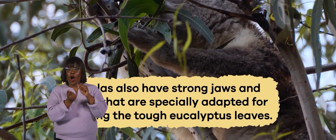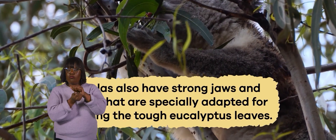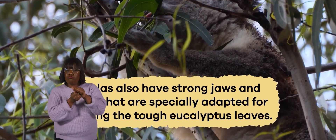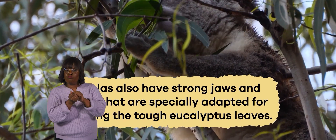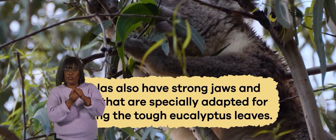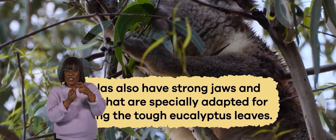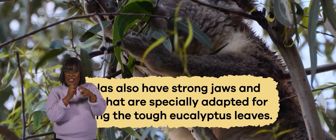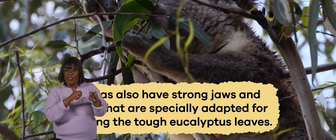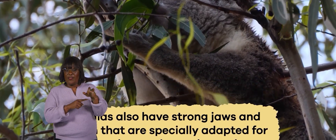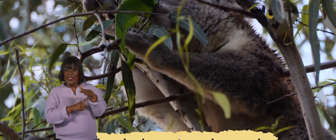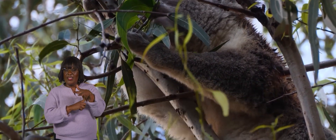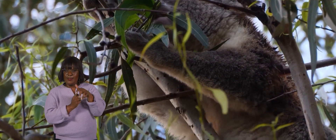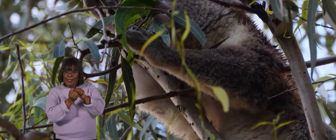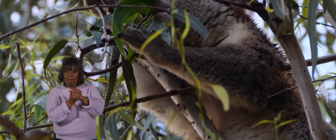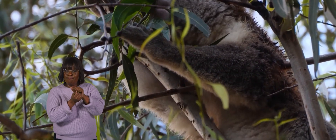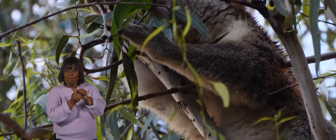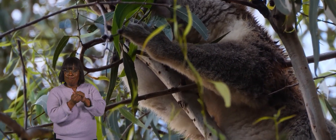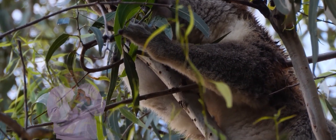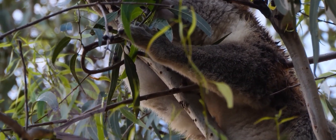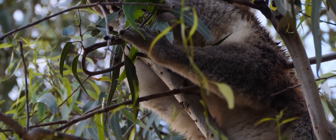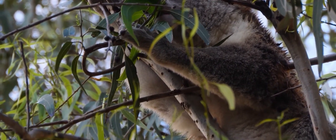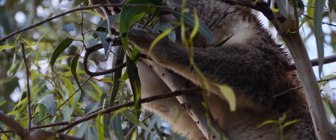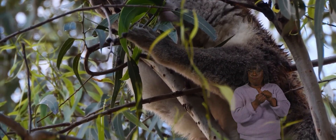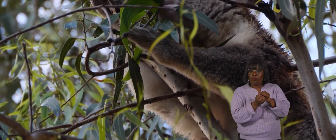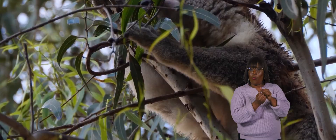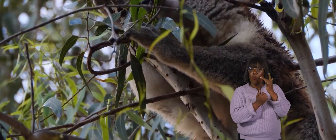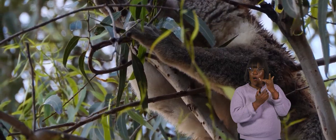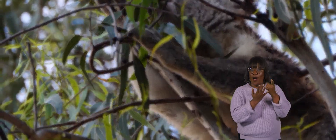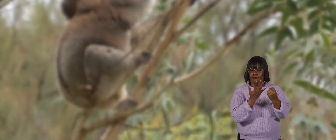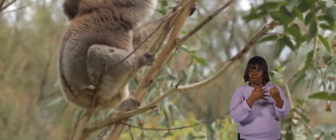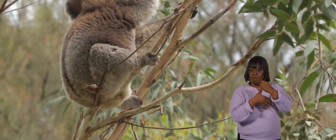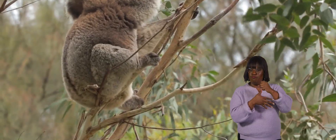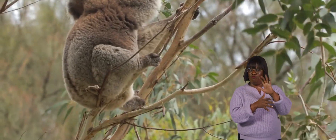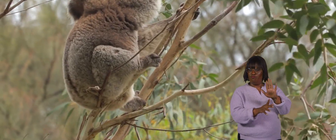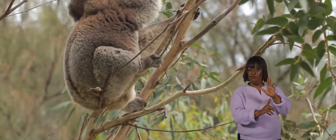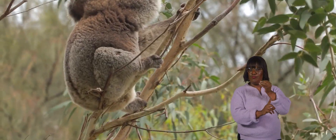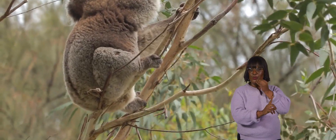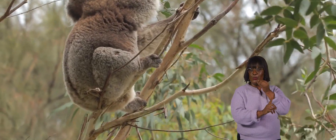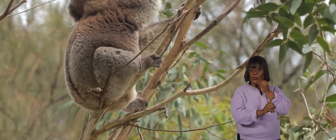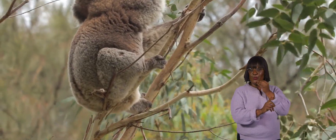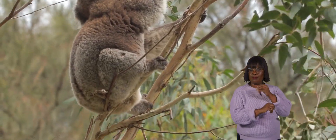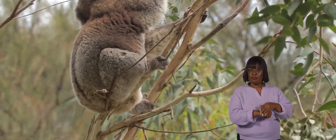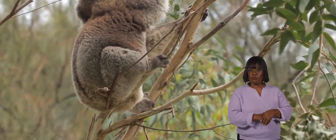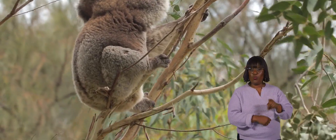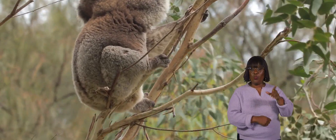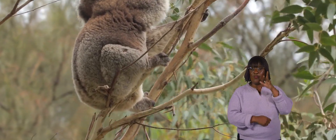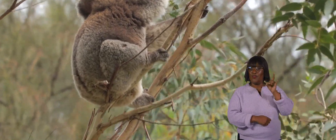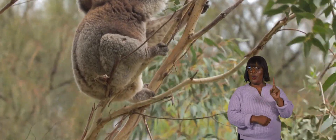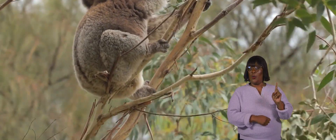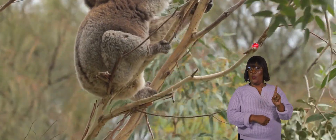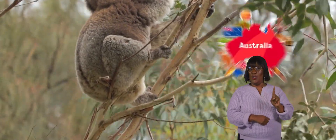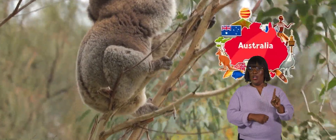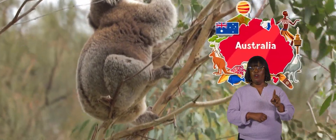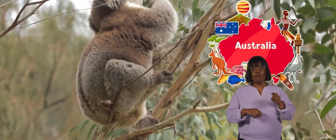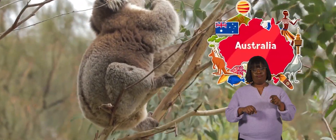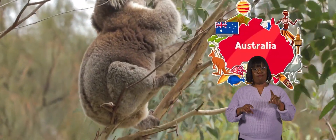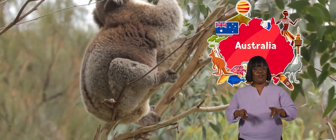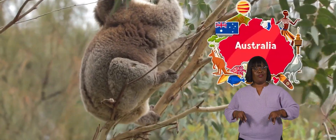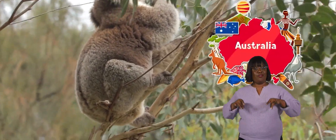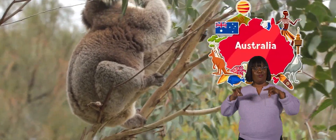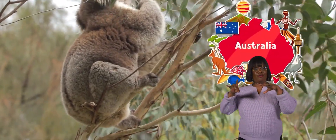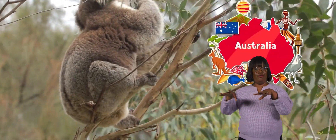tough eucalyptus leaves, which are their primary food source. You will only find koalas in the wilds of Australia,